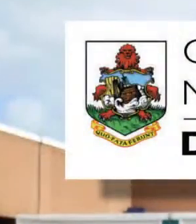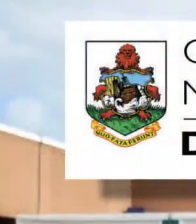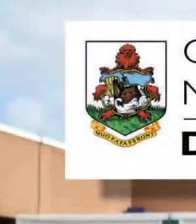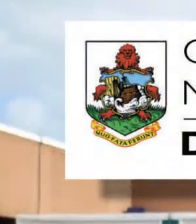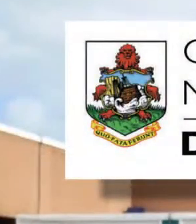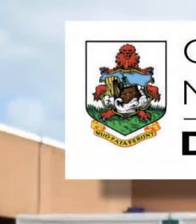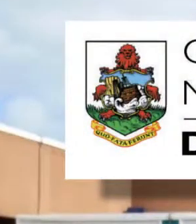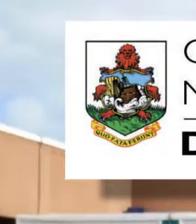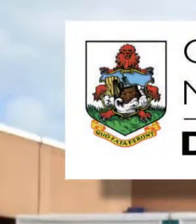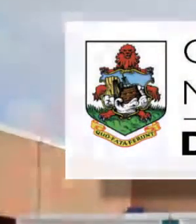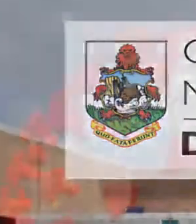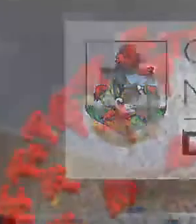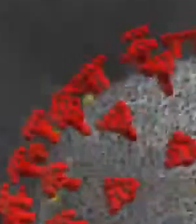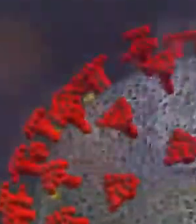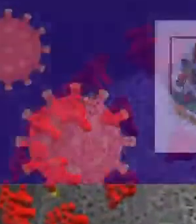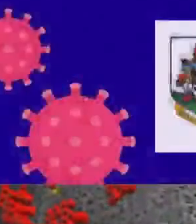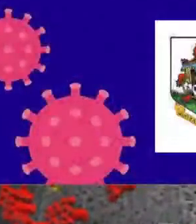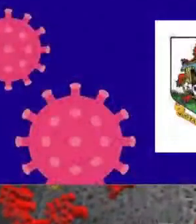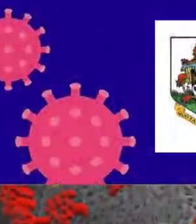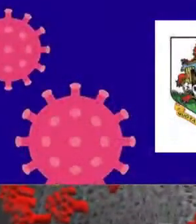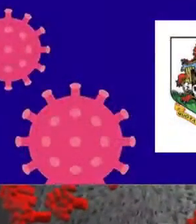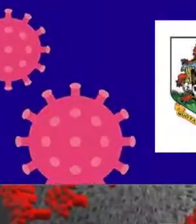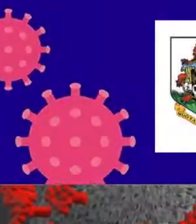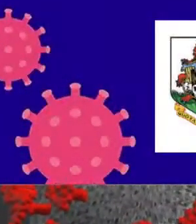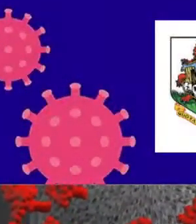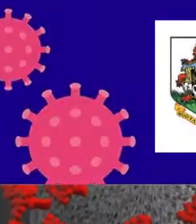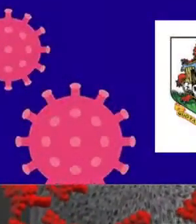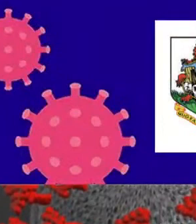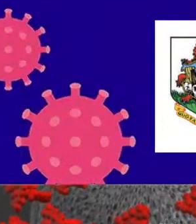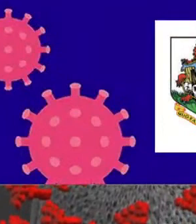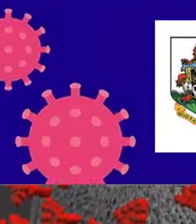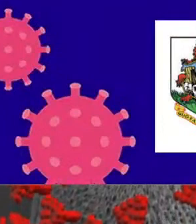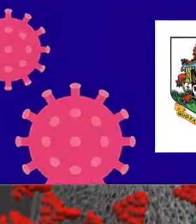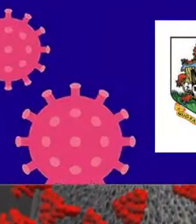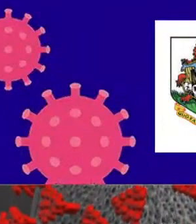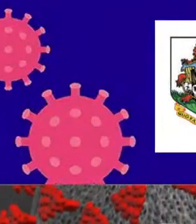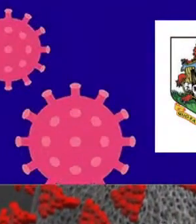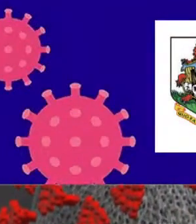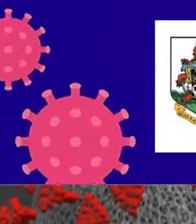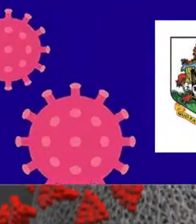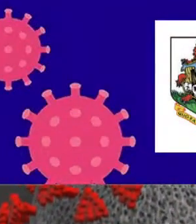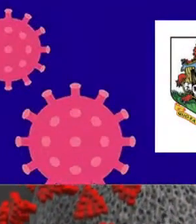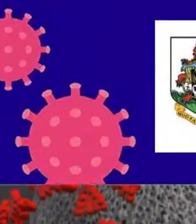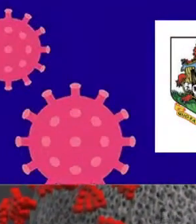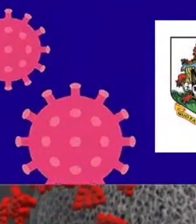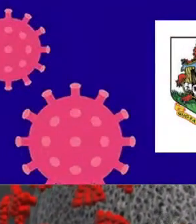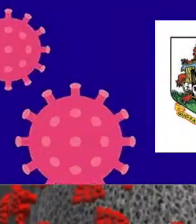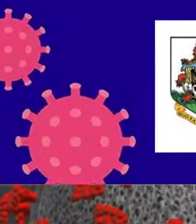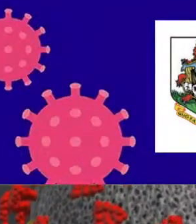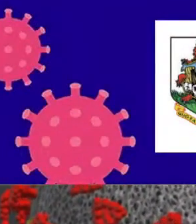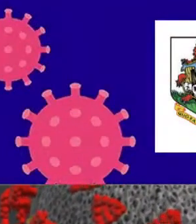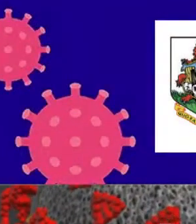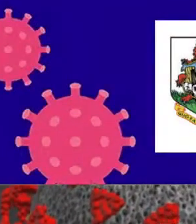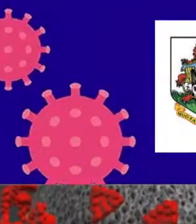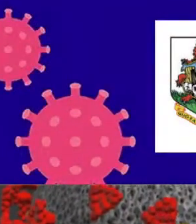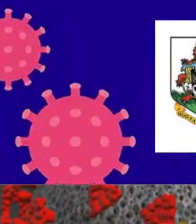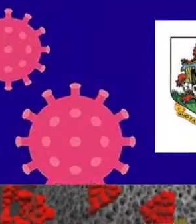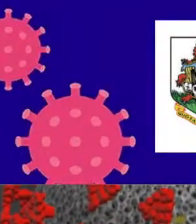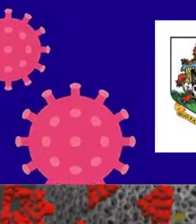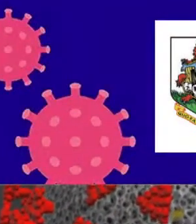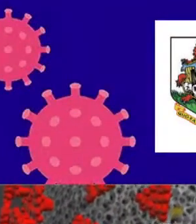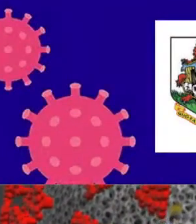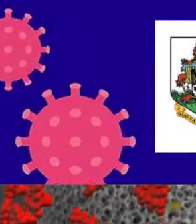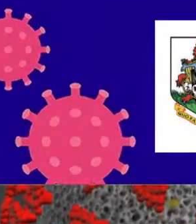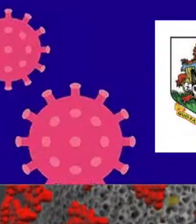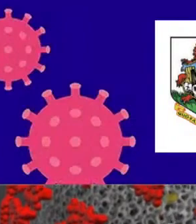just show up. Getting tested has never been so easy. The pop-up testing schedule can be found at coronavirus.gov.pm.